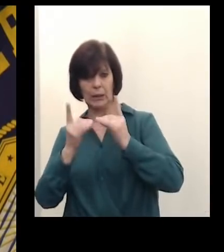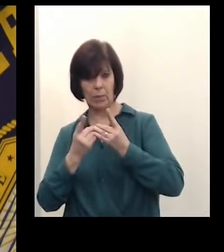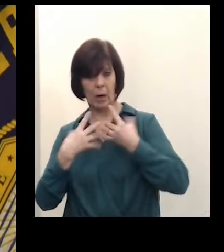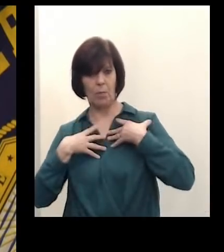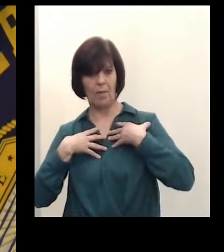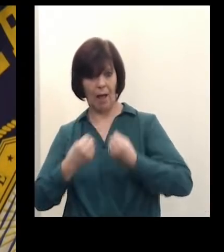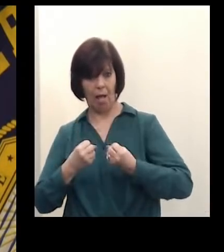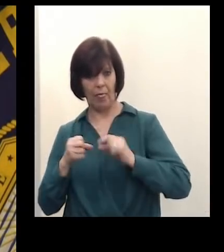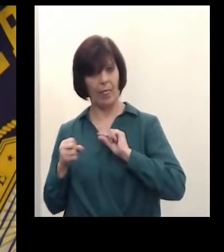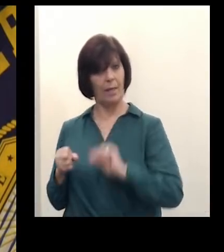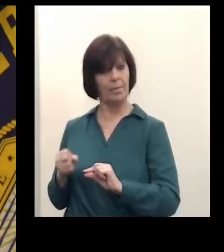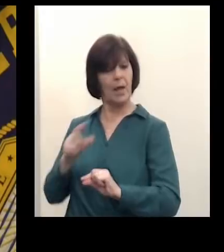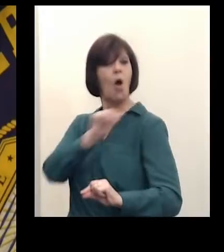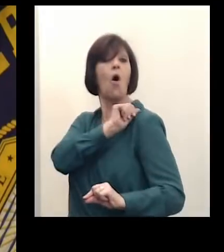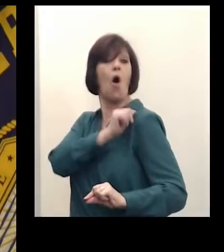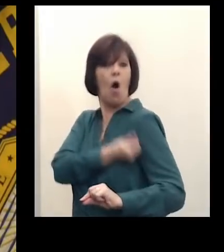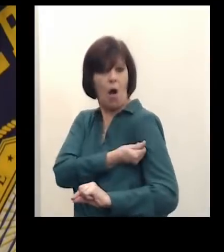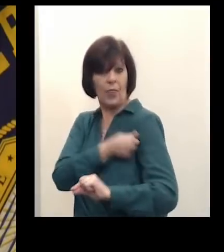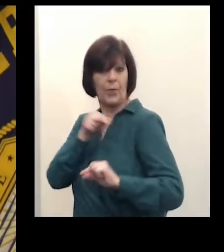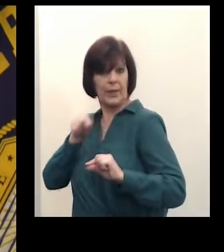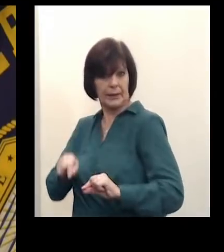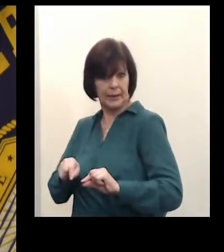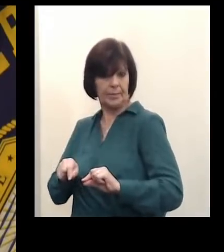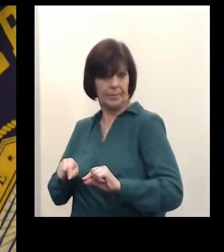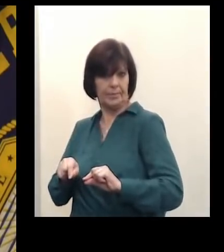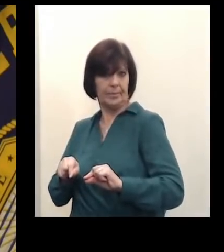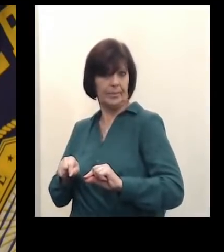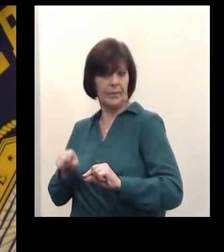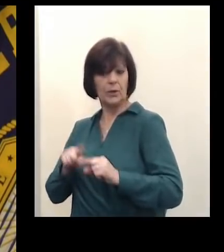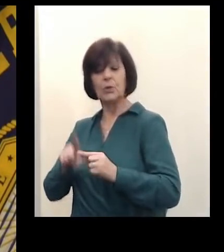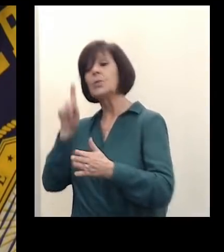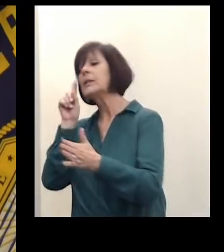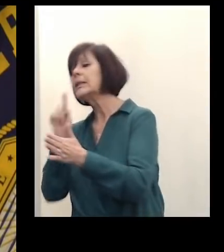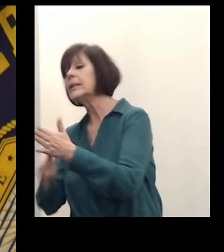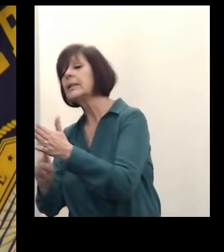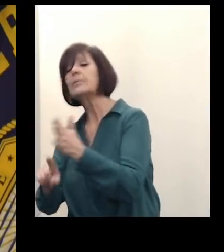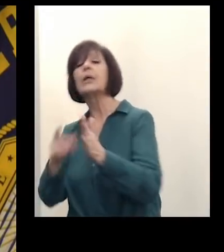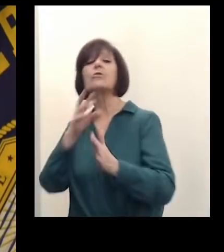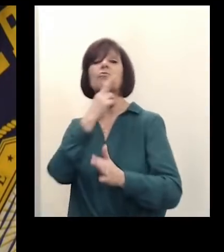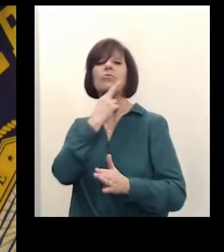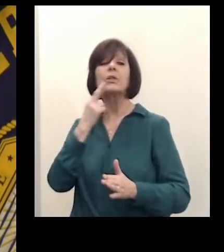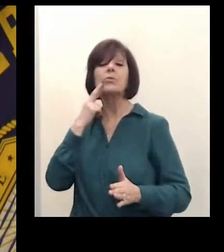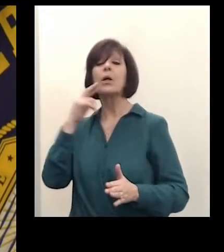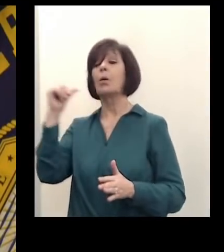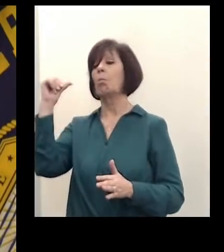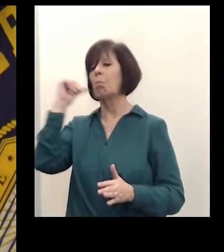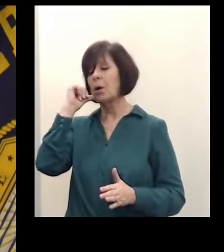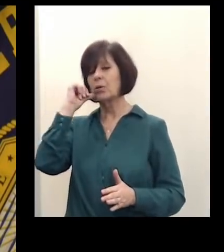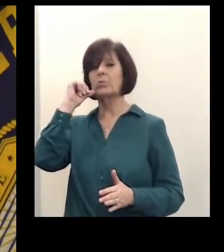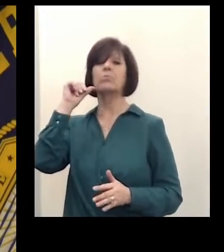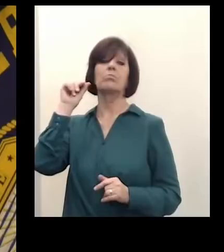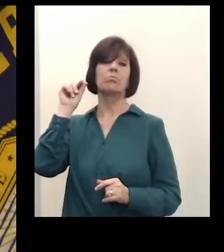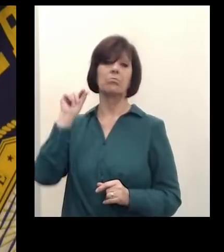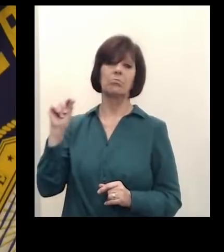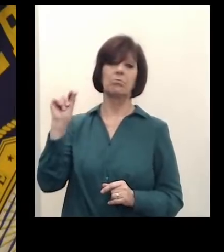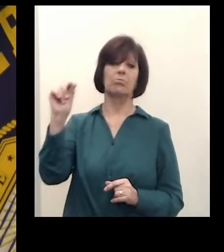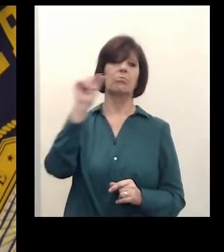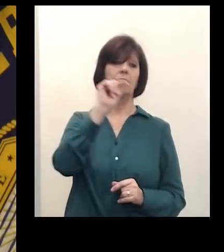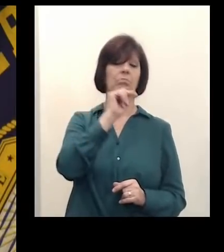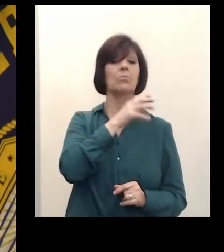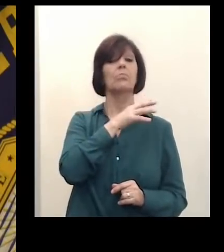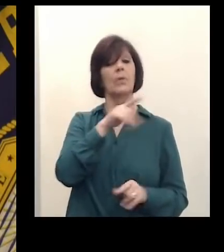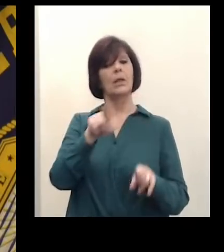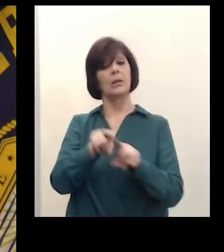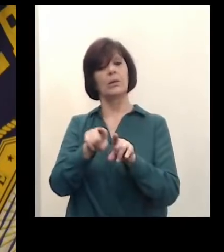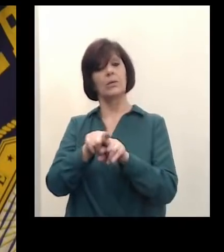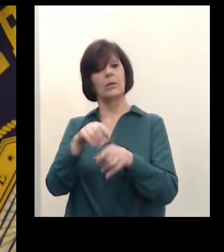authorized entity with regards to inspecting of restaurants and bars and other facilities, as well as ensuring the safety